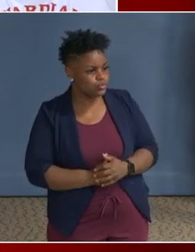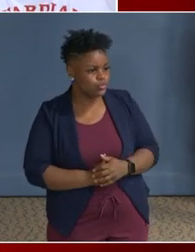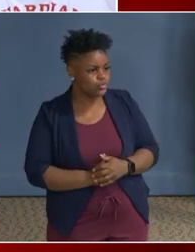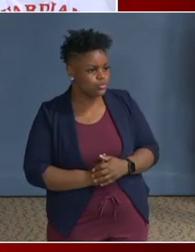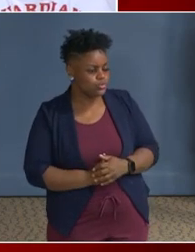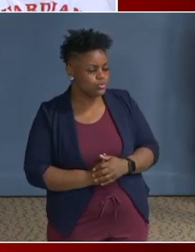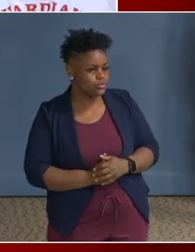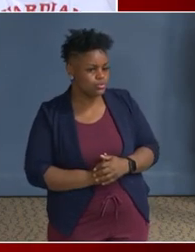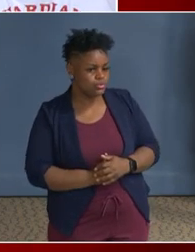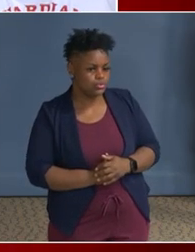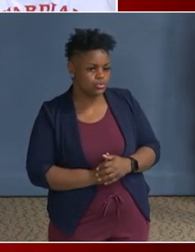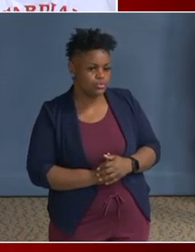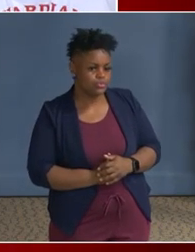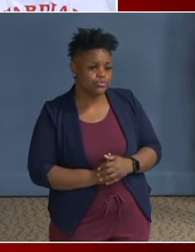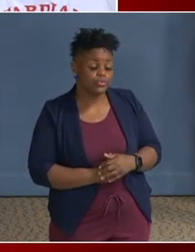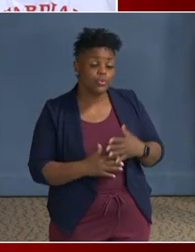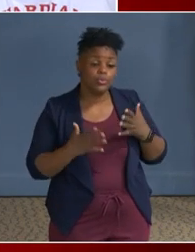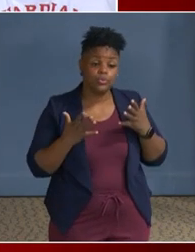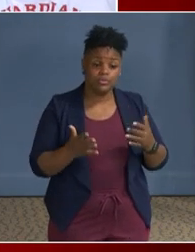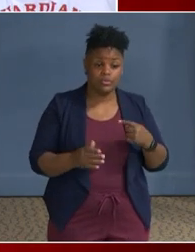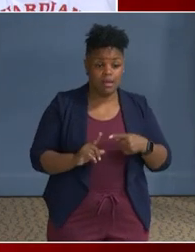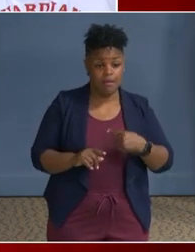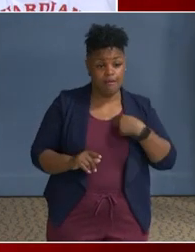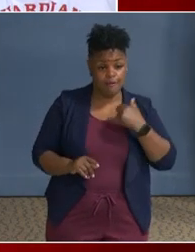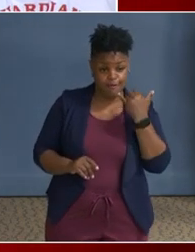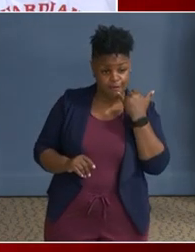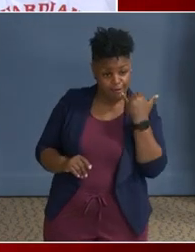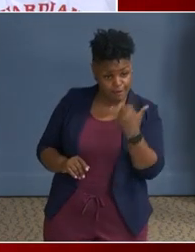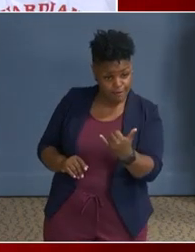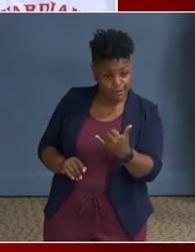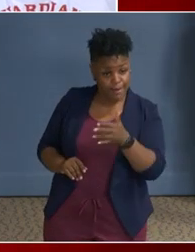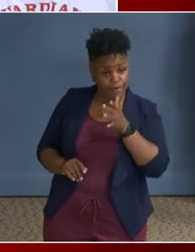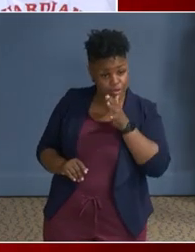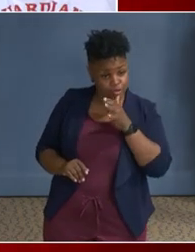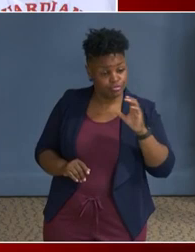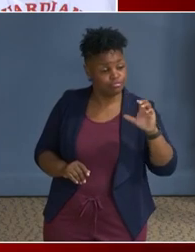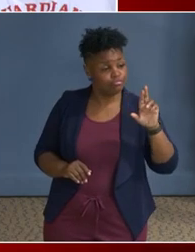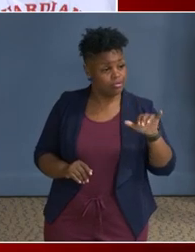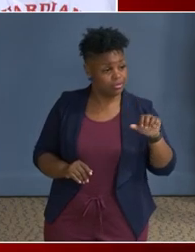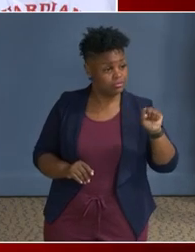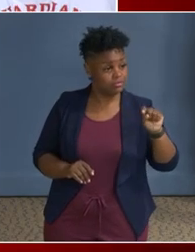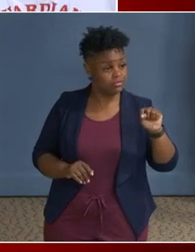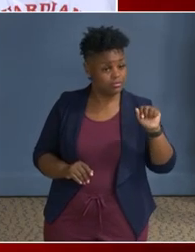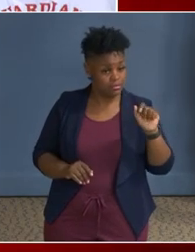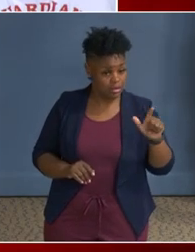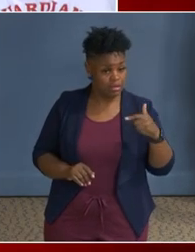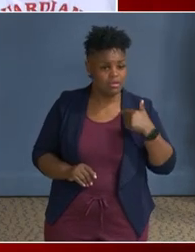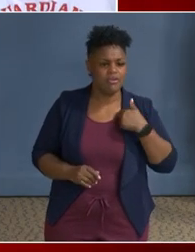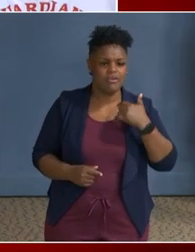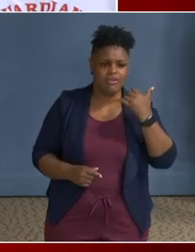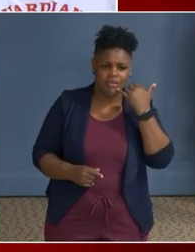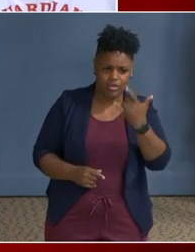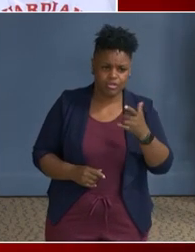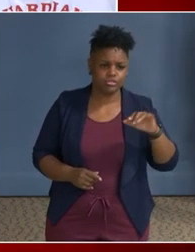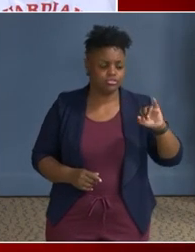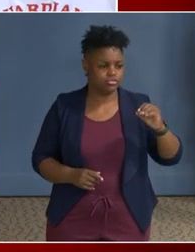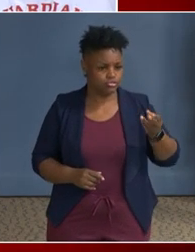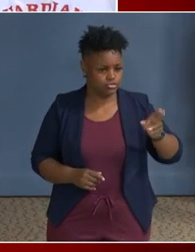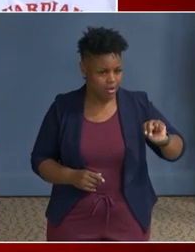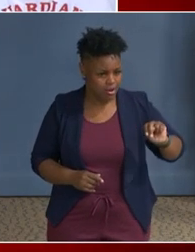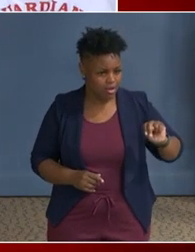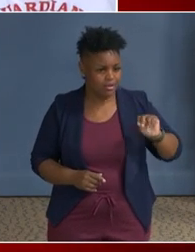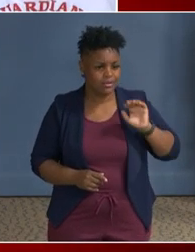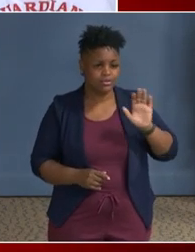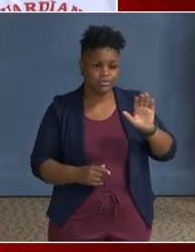So when I spoke to Crystal and I spoke to John and his wife, all I can really say is